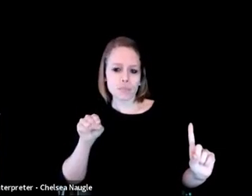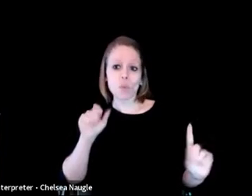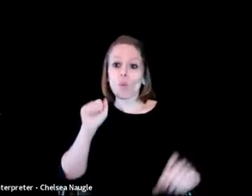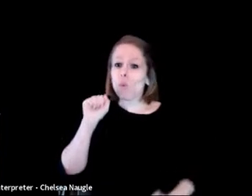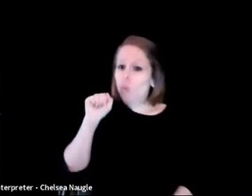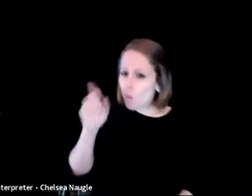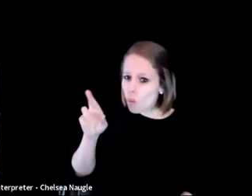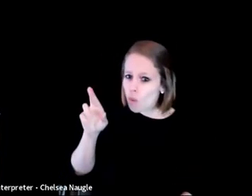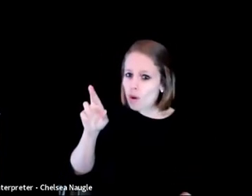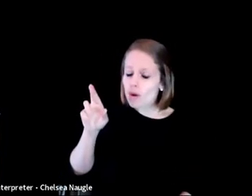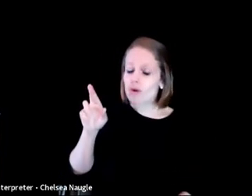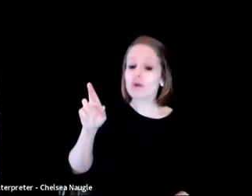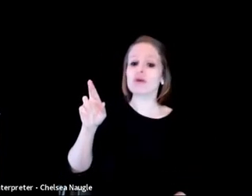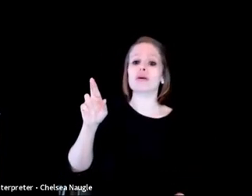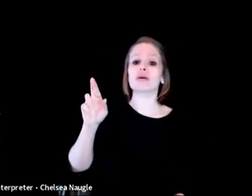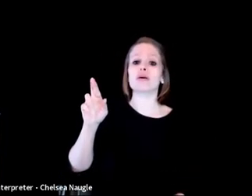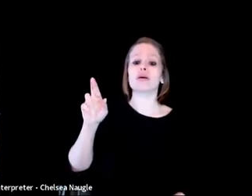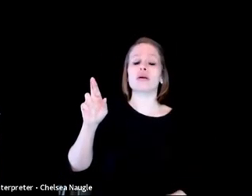Or